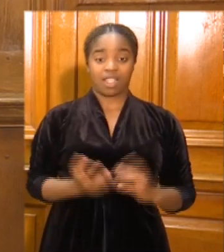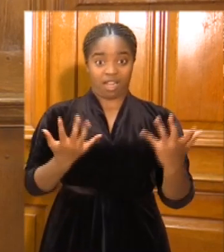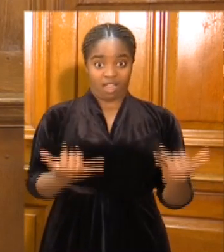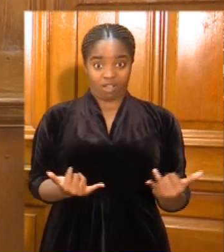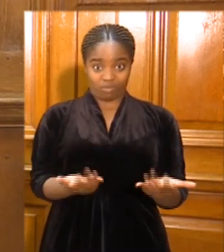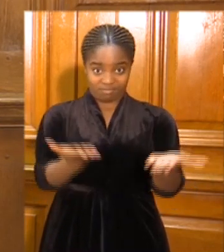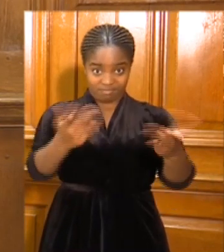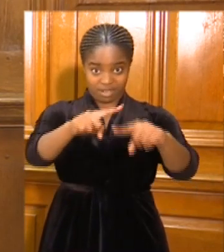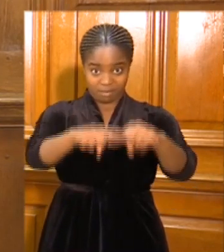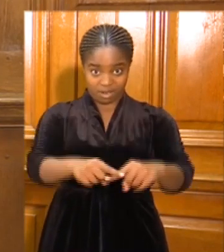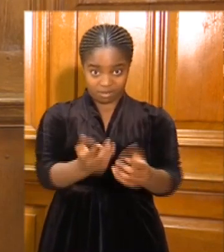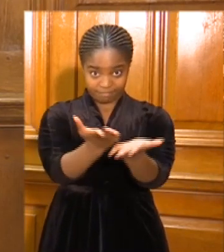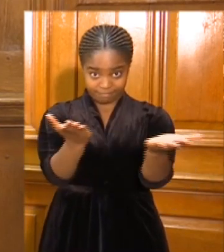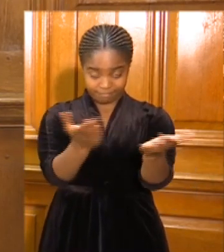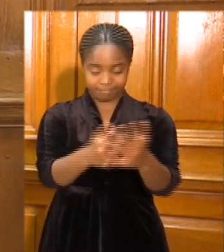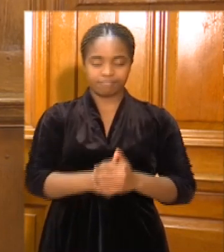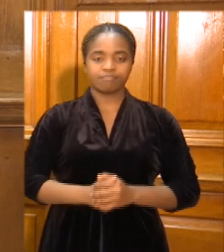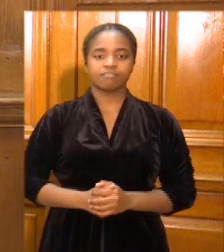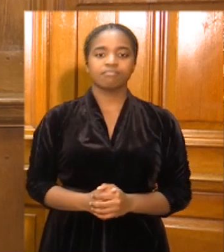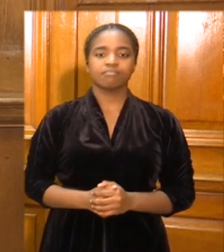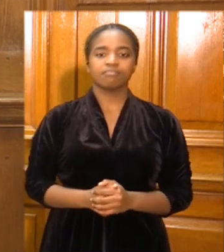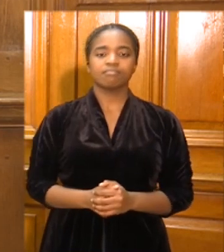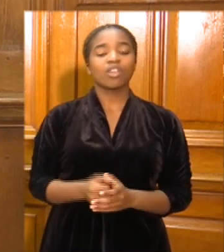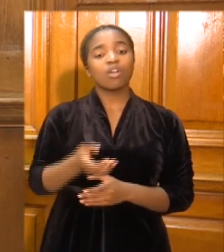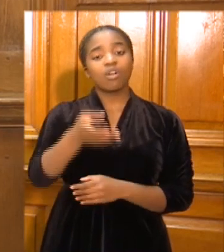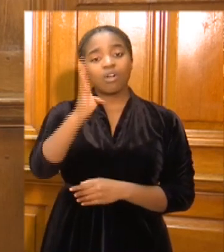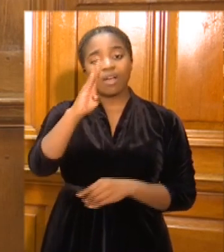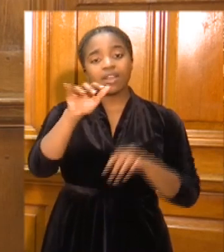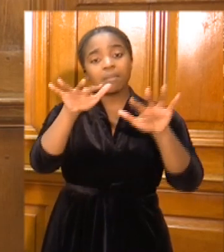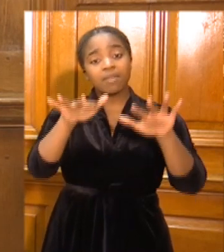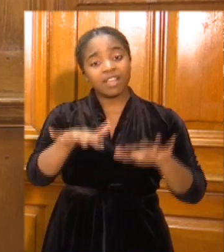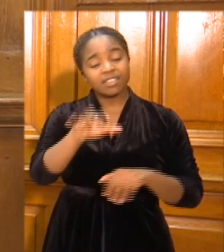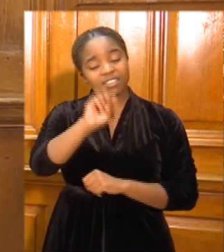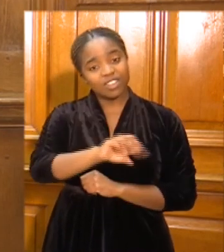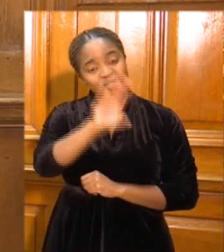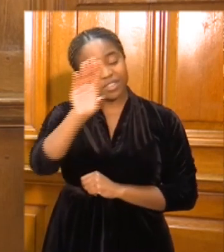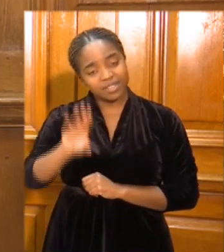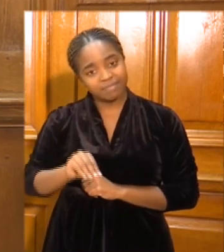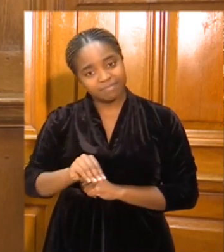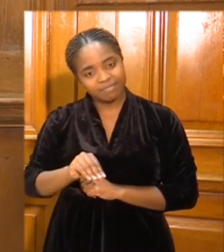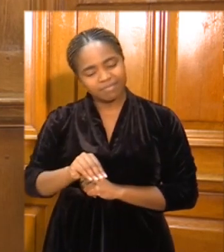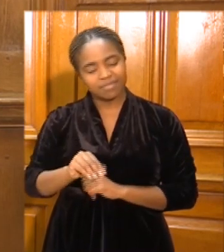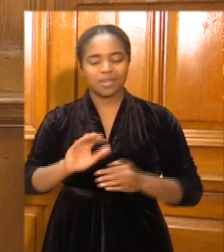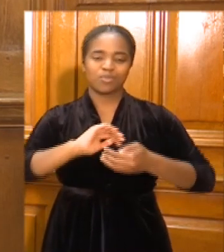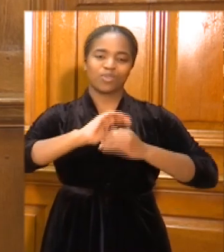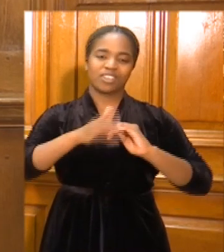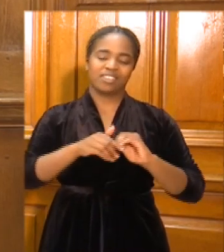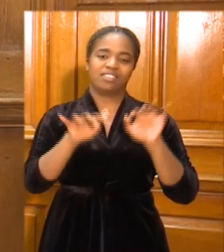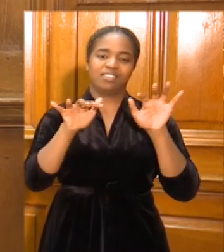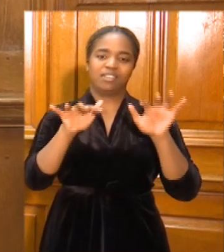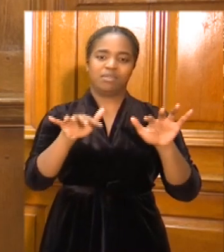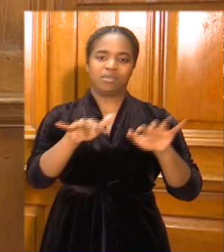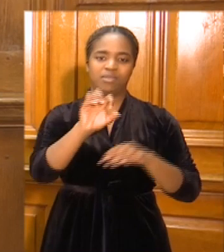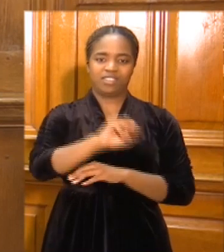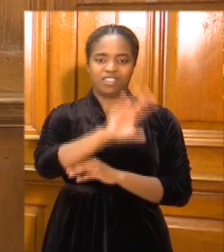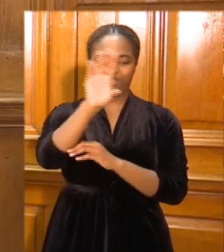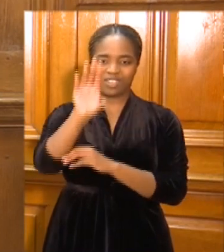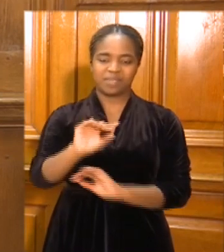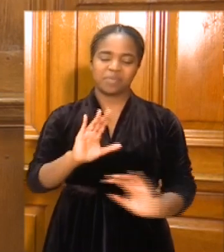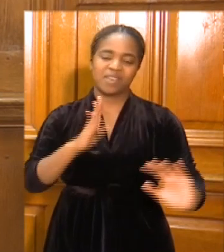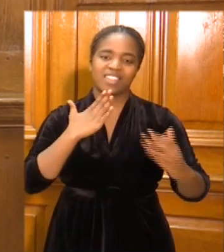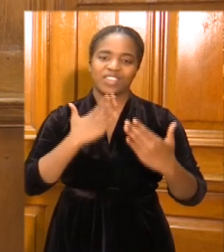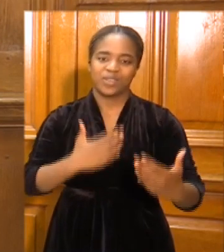your hands." May God bless South Africa and protect its people. I